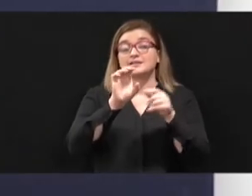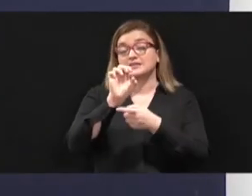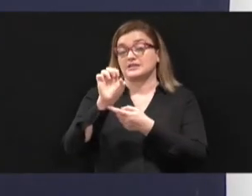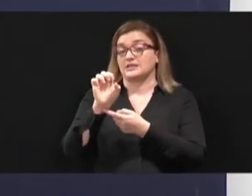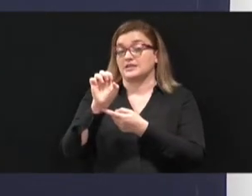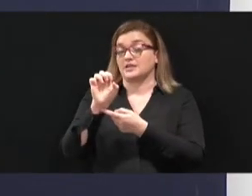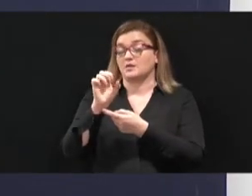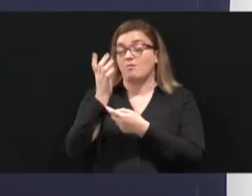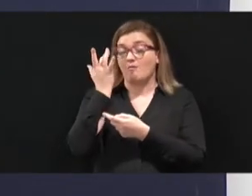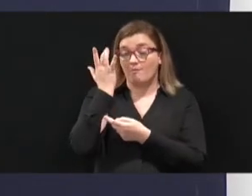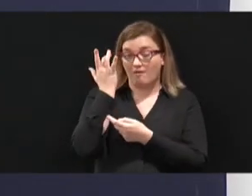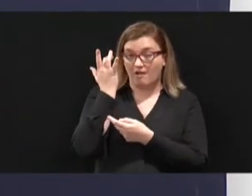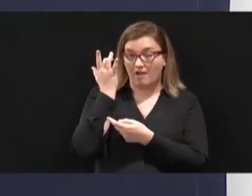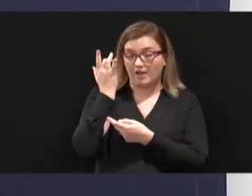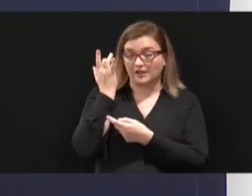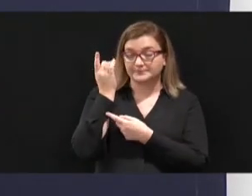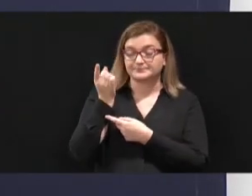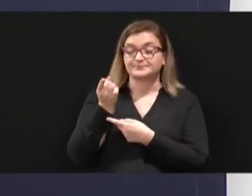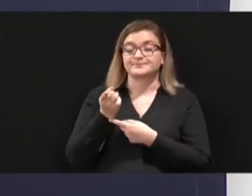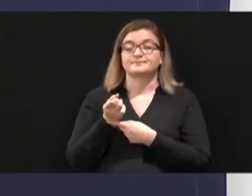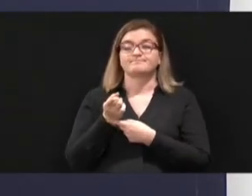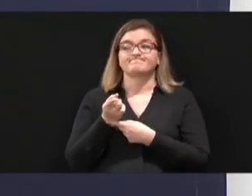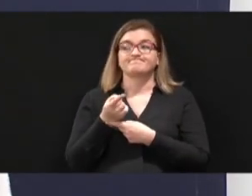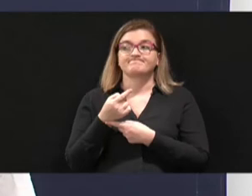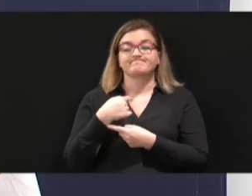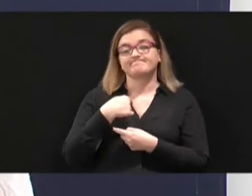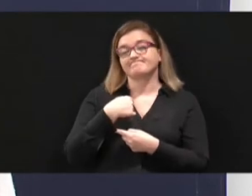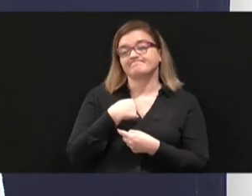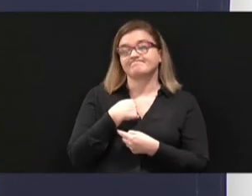because if I have...